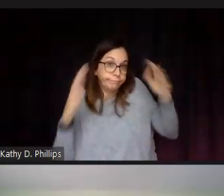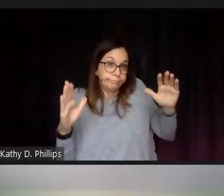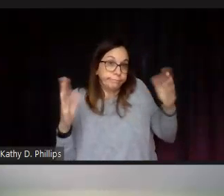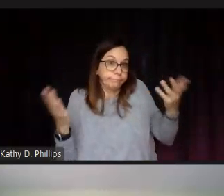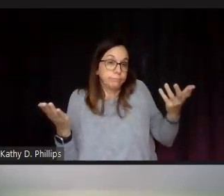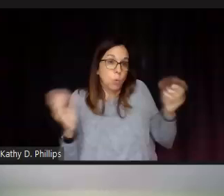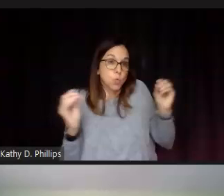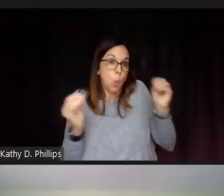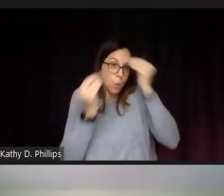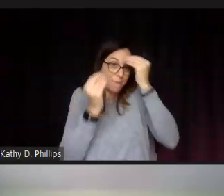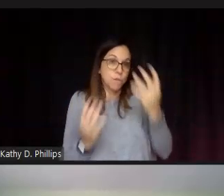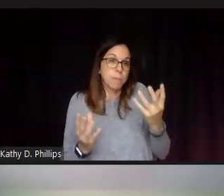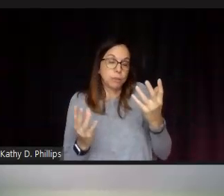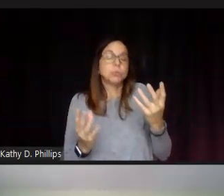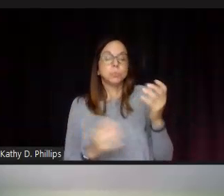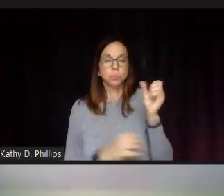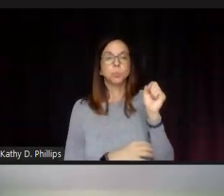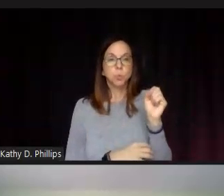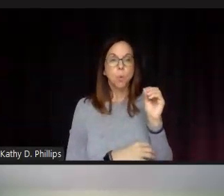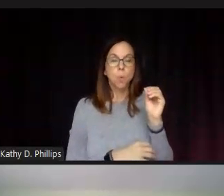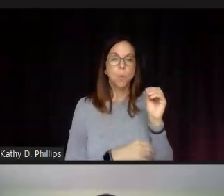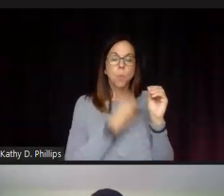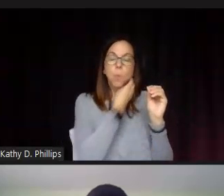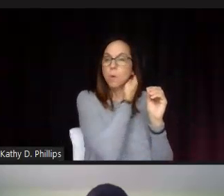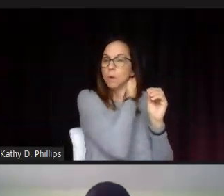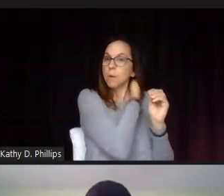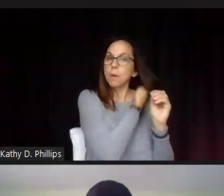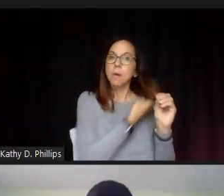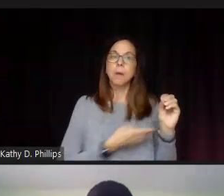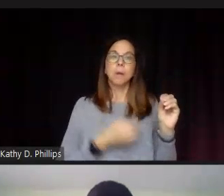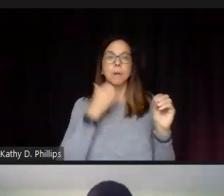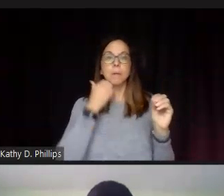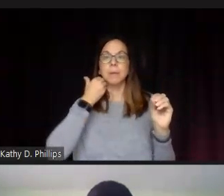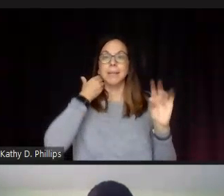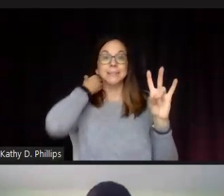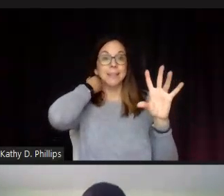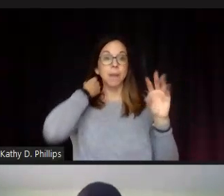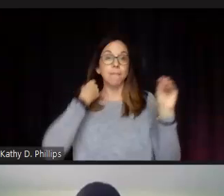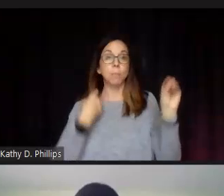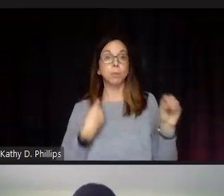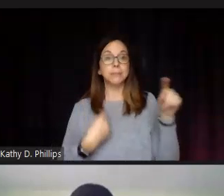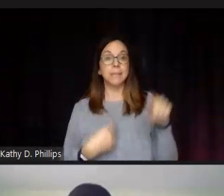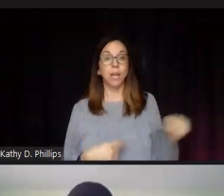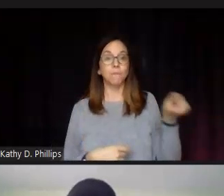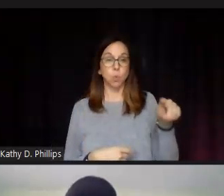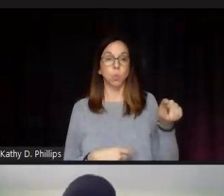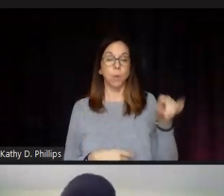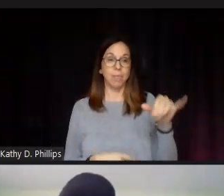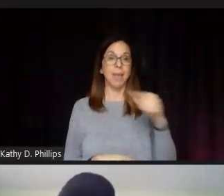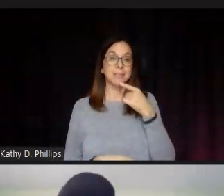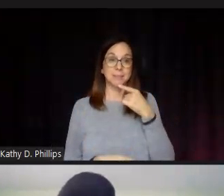it. So I think the 75% of you that keyed in on that,